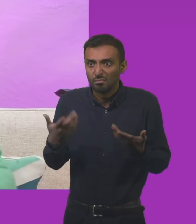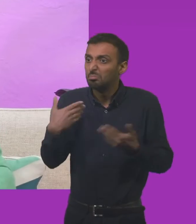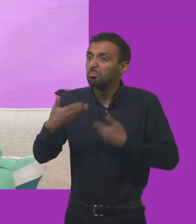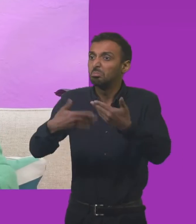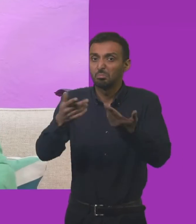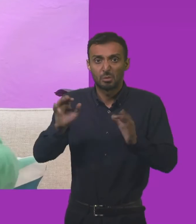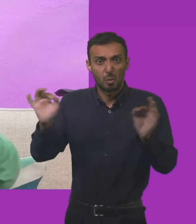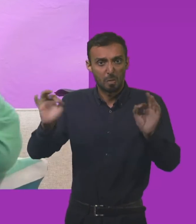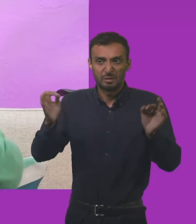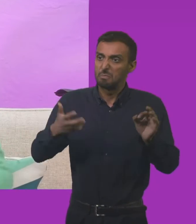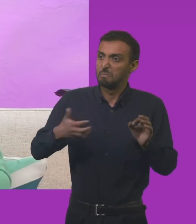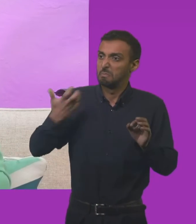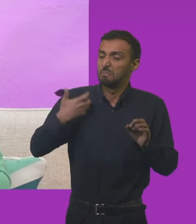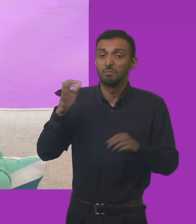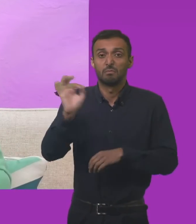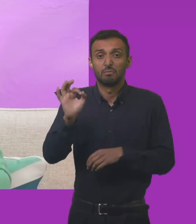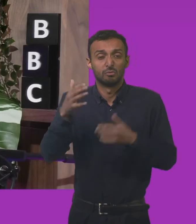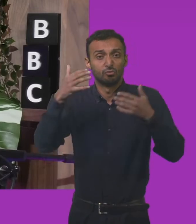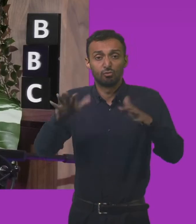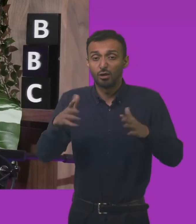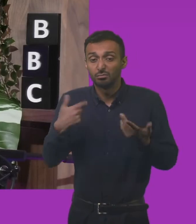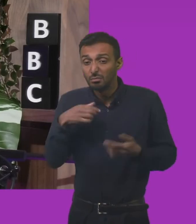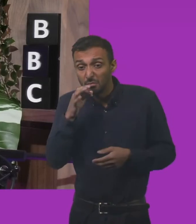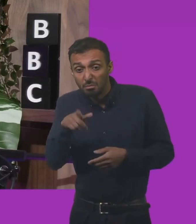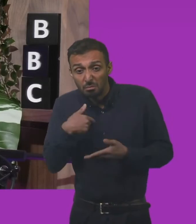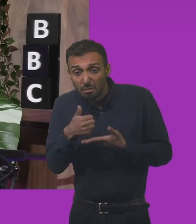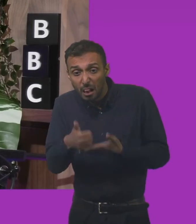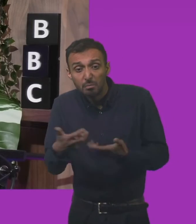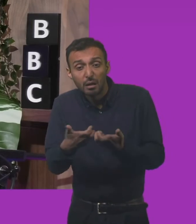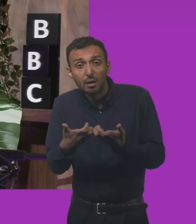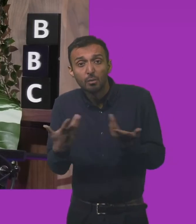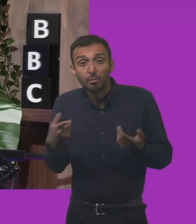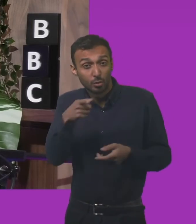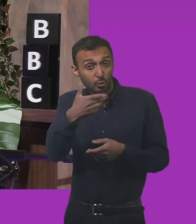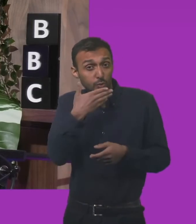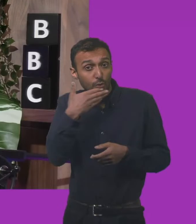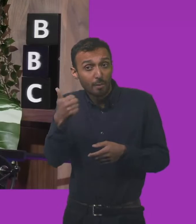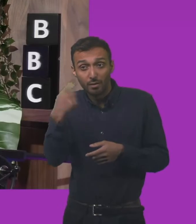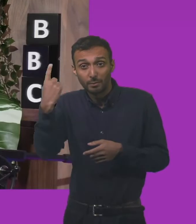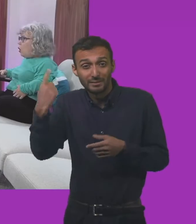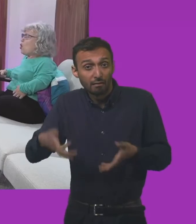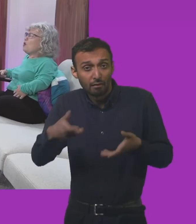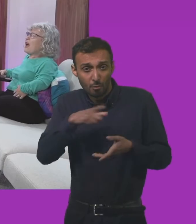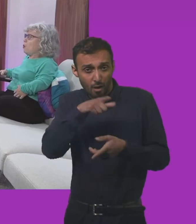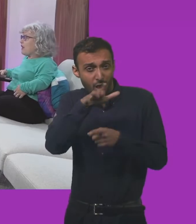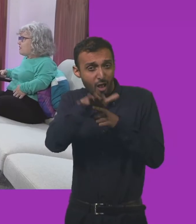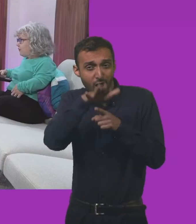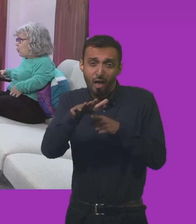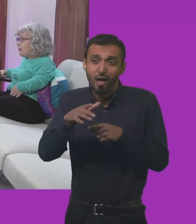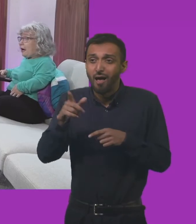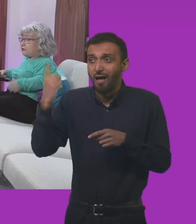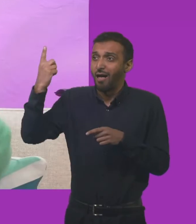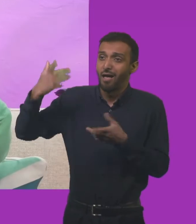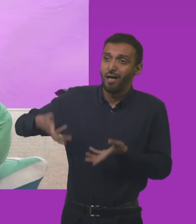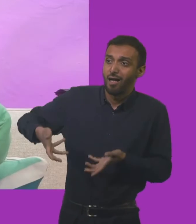batted an eye. They just said, how can we help? So you didn't mind being scooped up because you do jokes about not being picked up. Yeah. Oh, yeah. Well, that's if you're